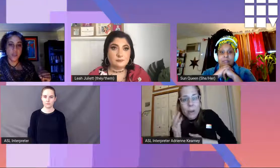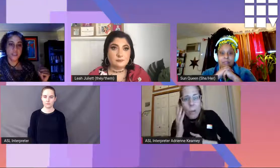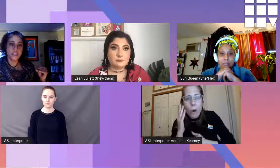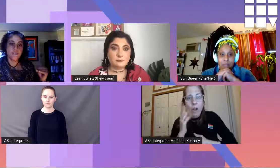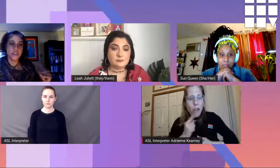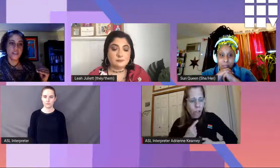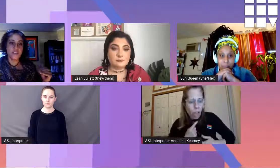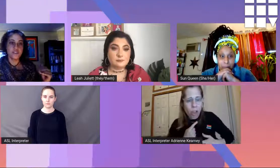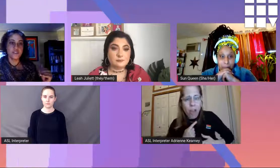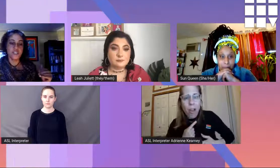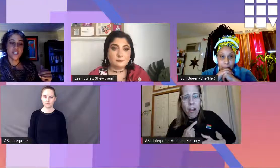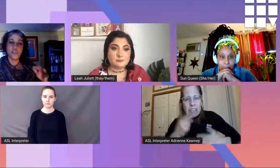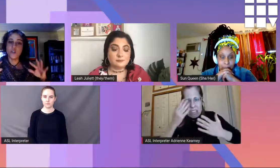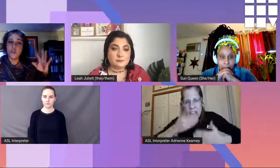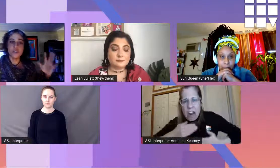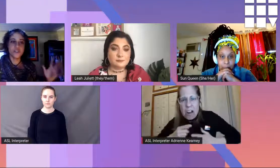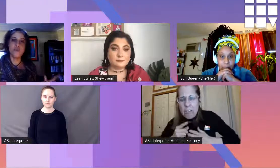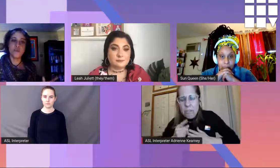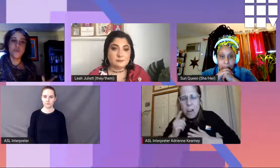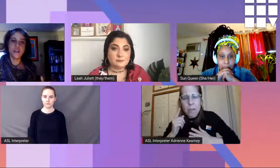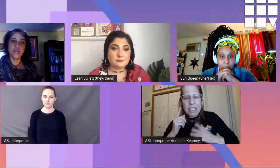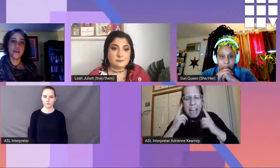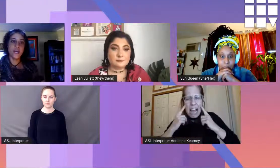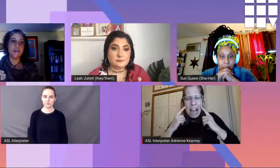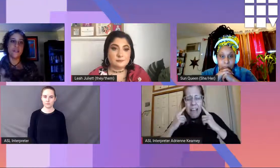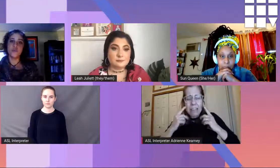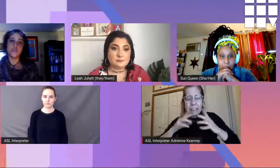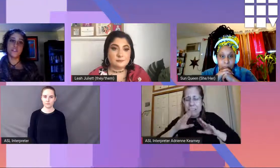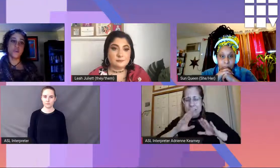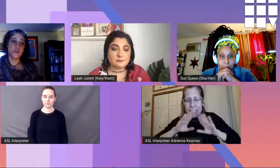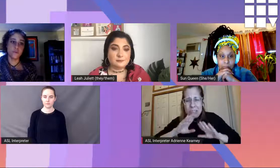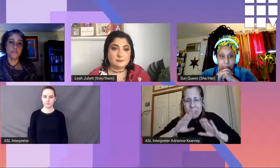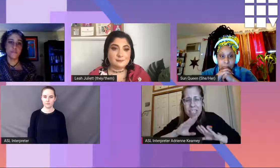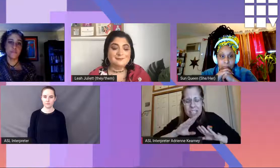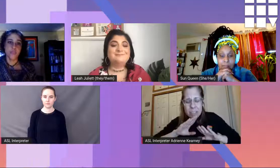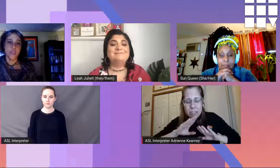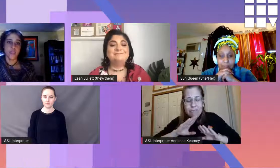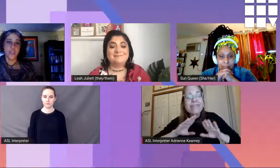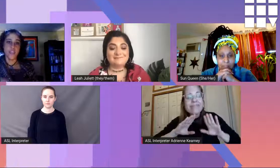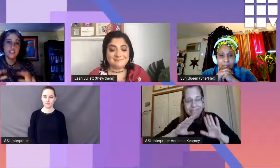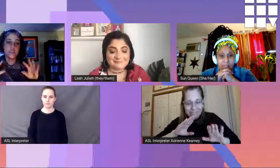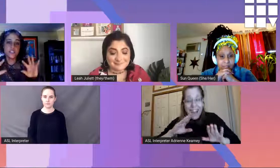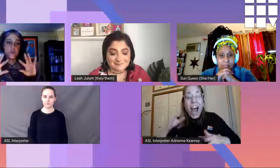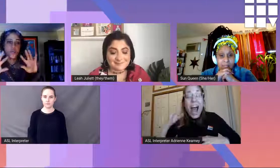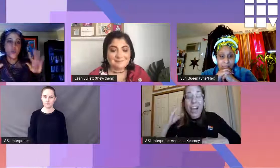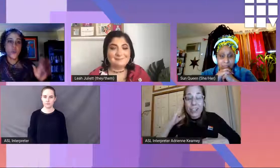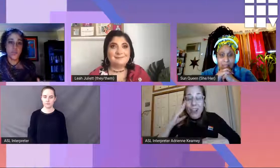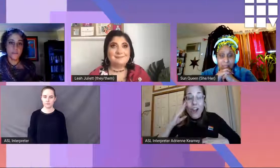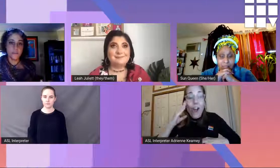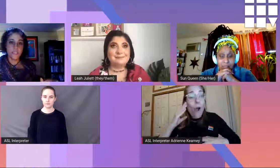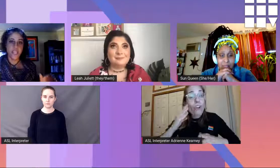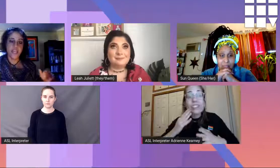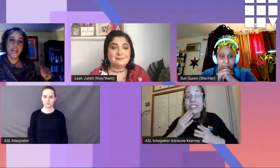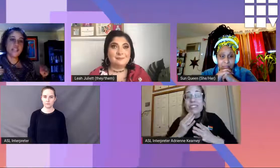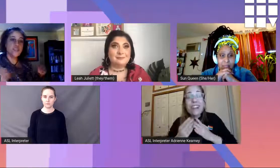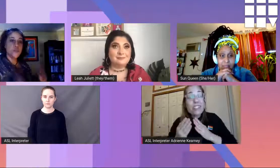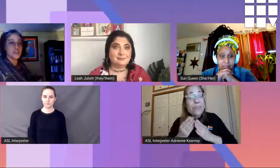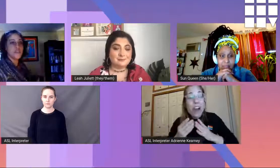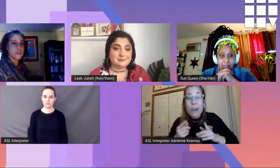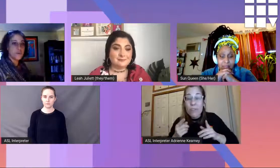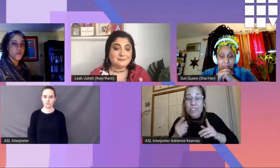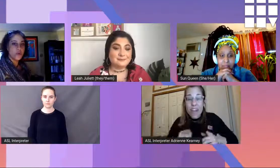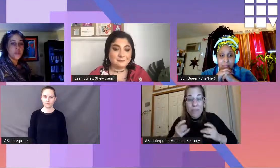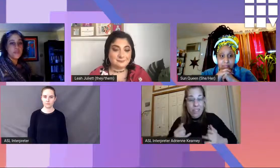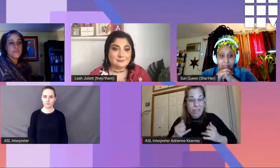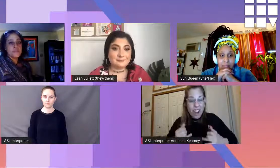for me is the fact that I understand that no matter what's happening right now, I'm going to do it again tomorrow. And as much as I want to quit and not do